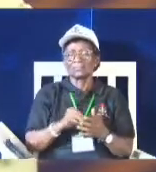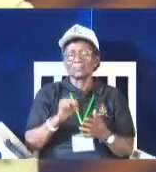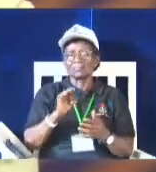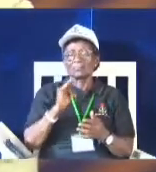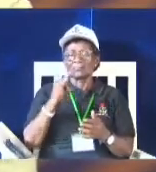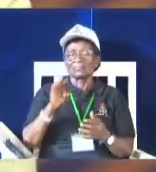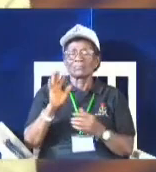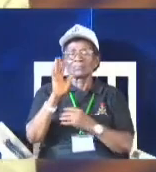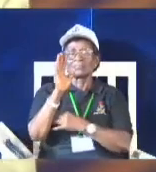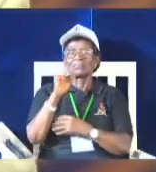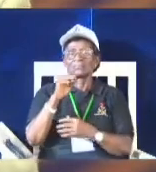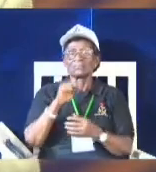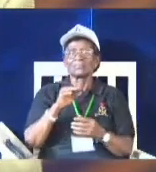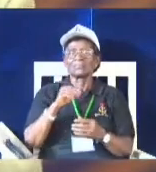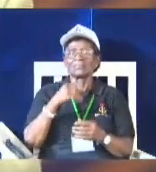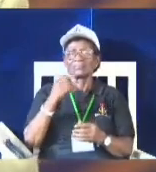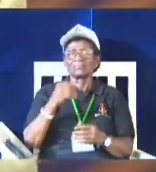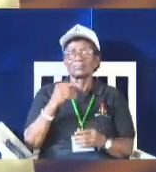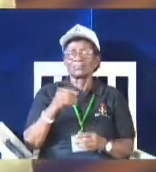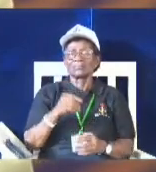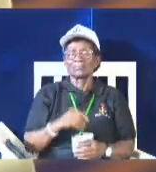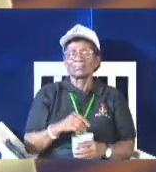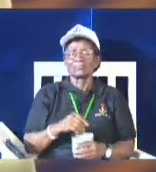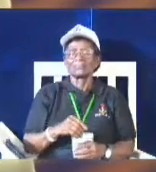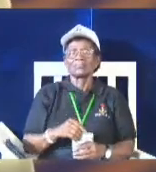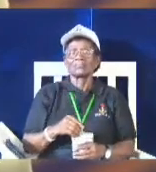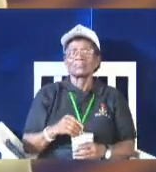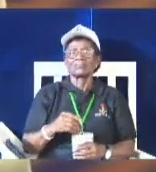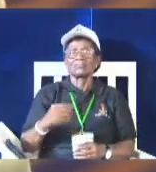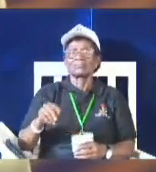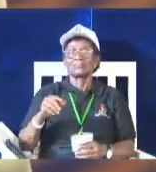of fools will destroy them.